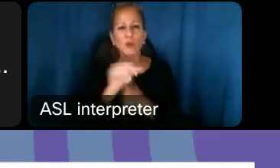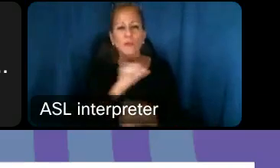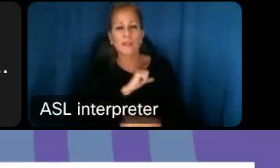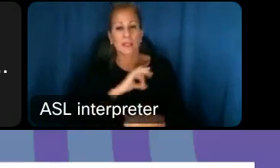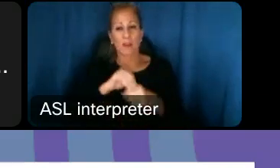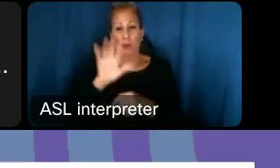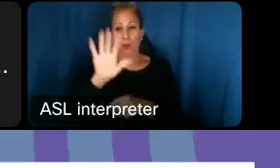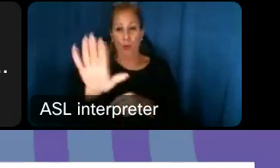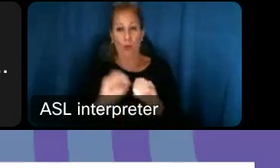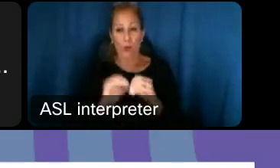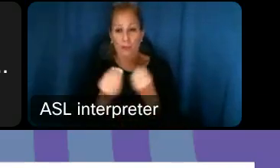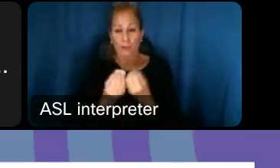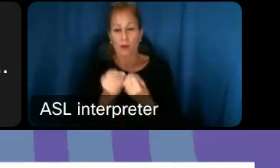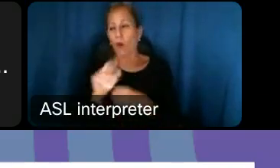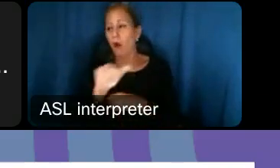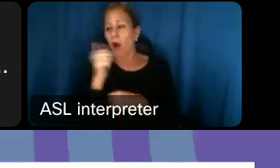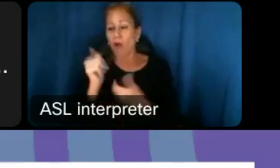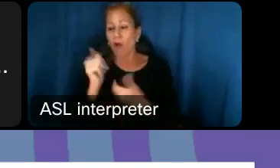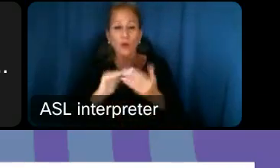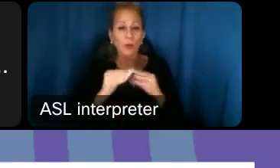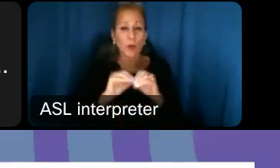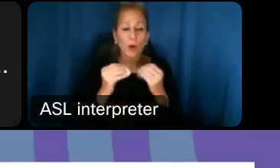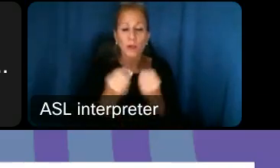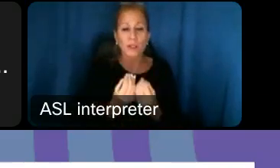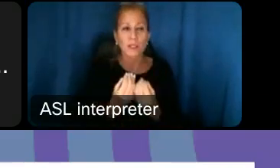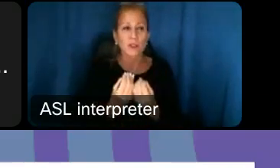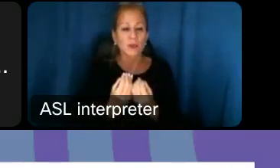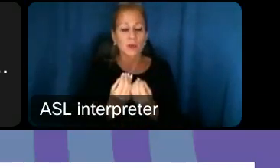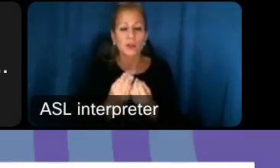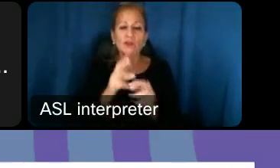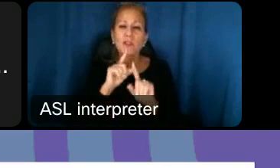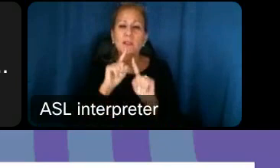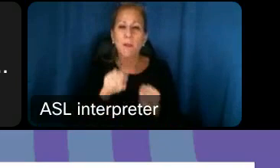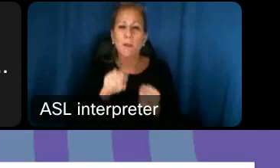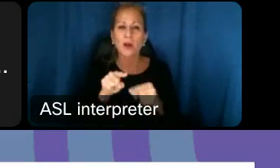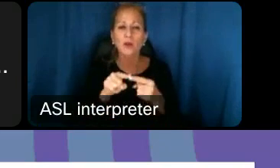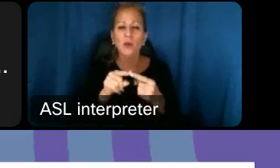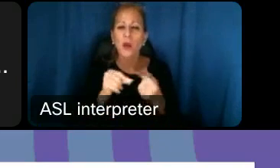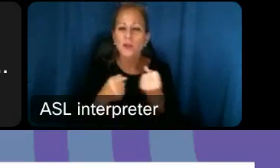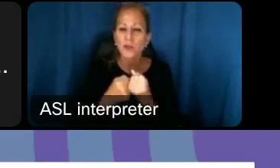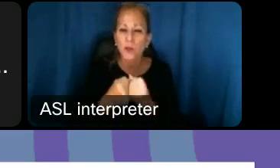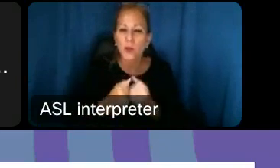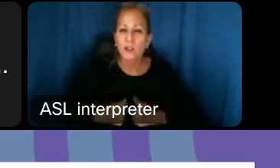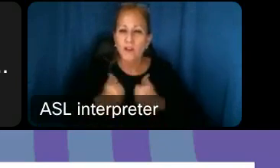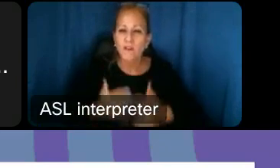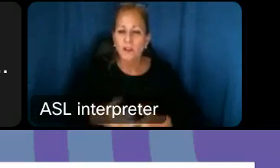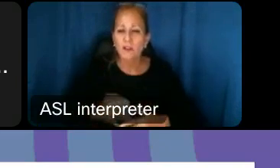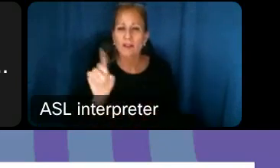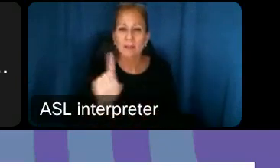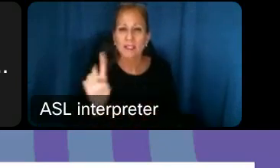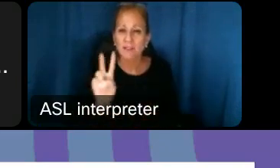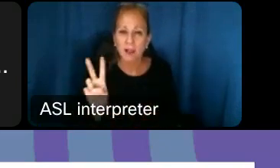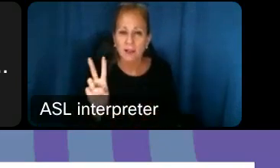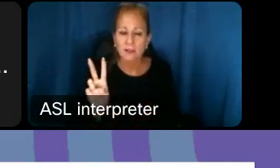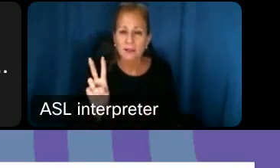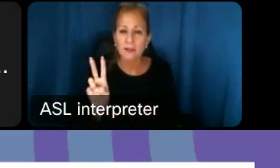in your organization or other community organizations respond to and support survivors of domestic